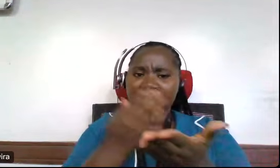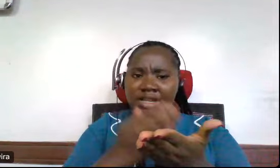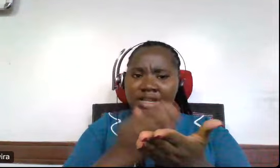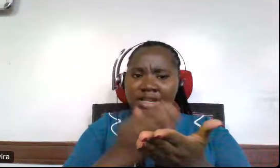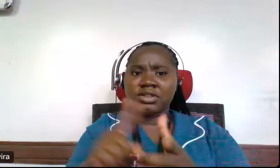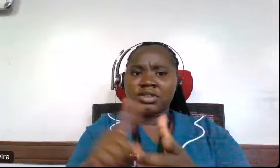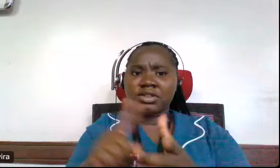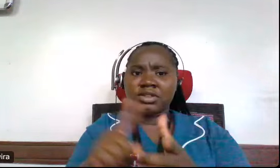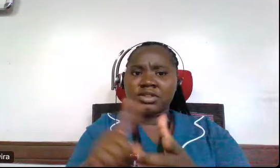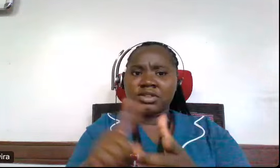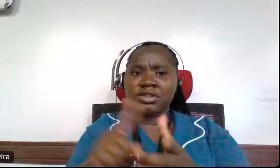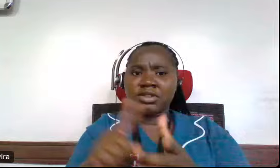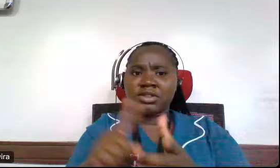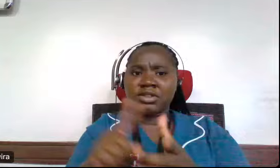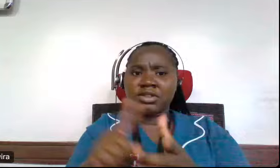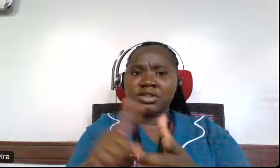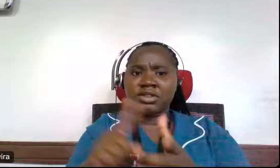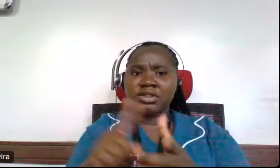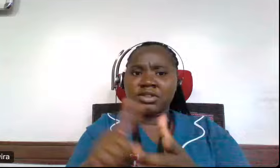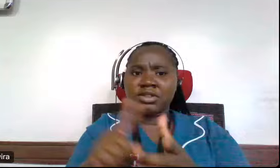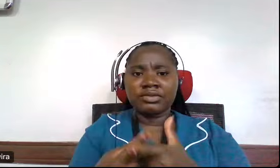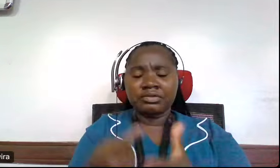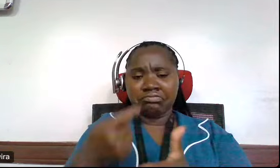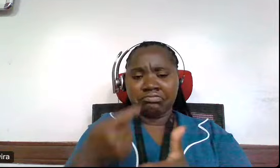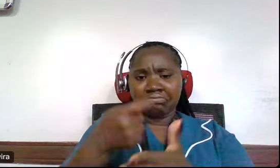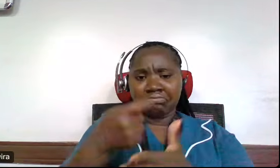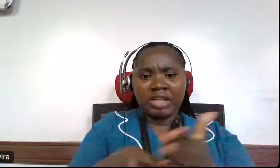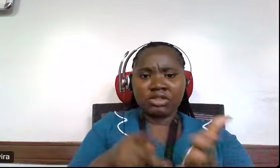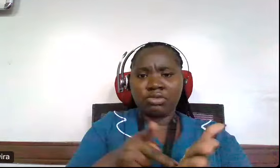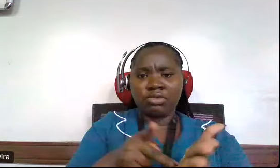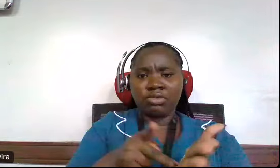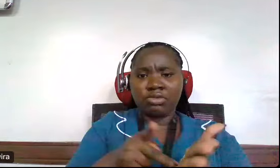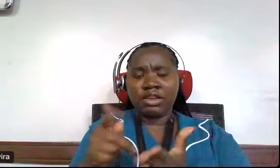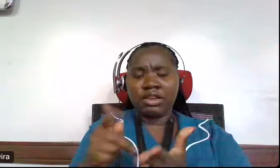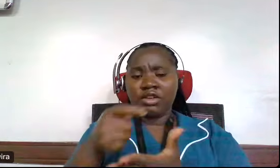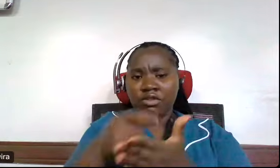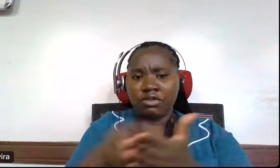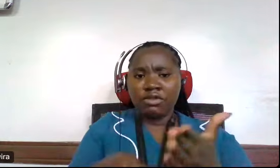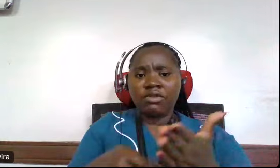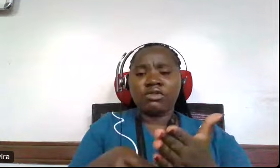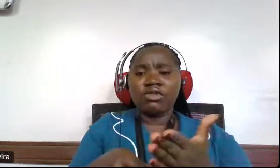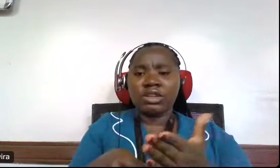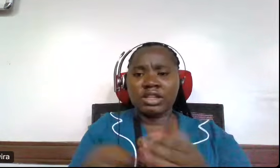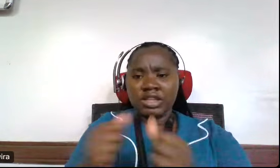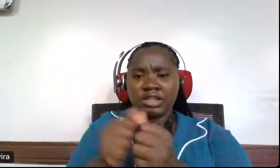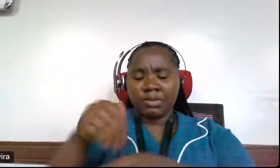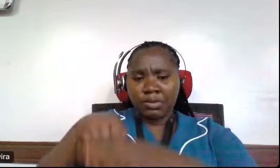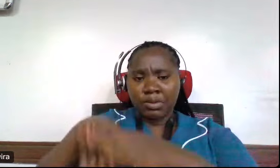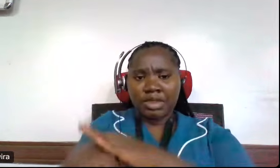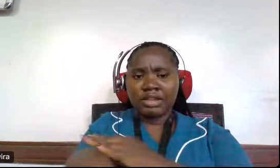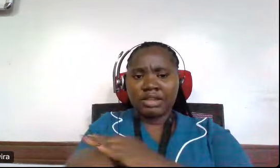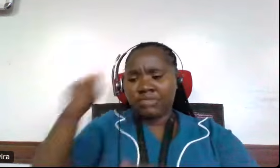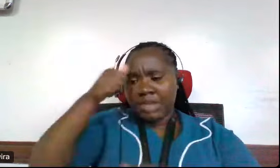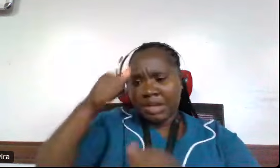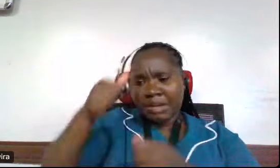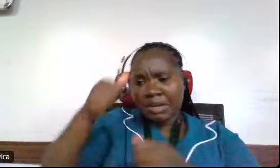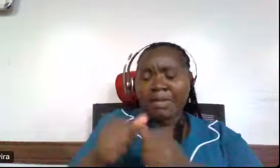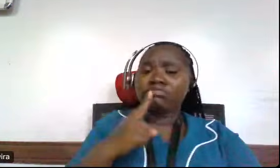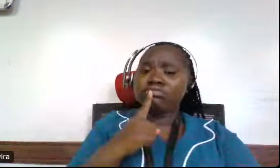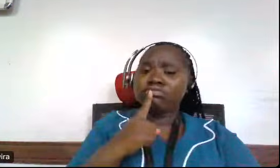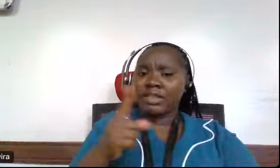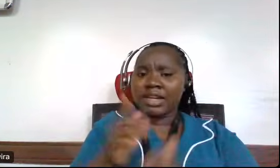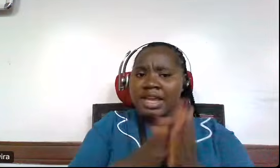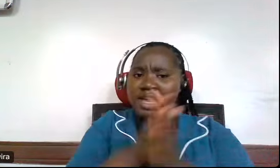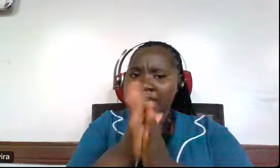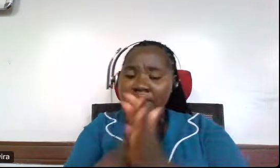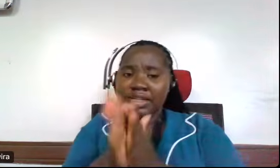a tax liability for whatever is remaining. So remember to declare the interest income